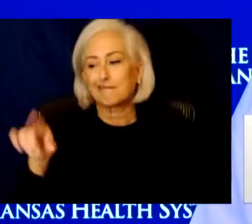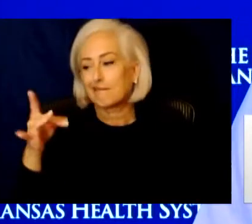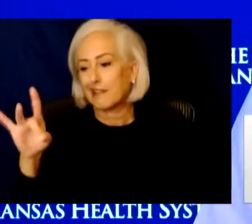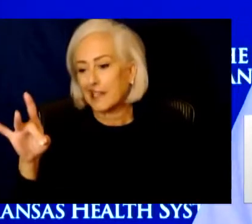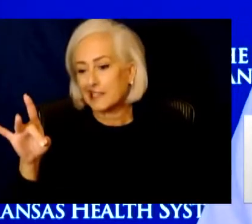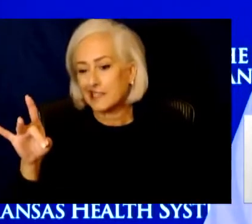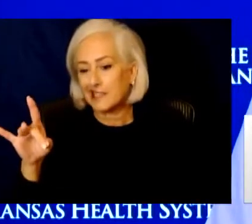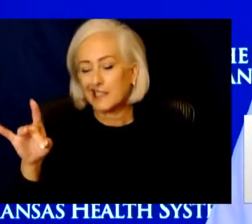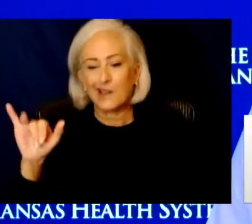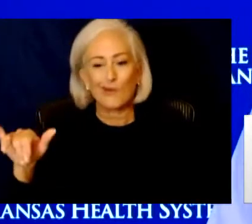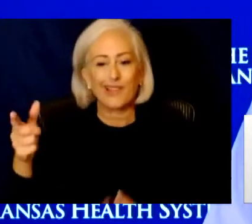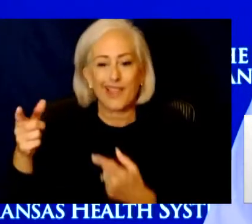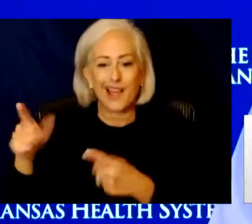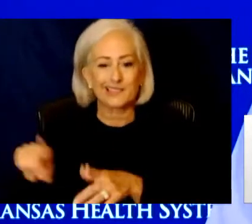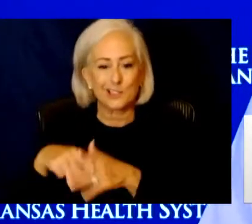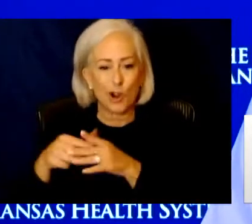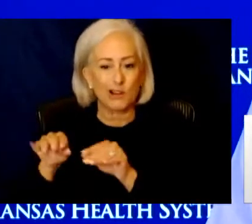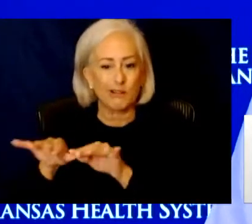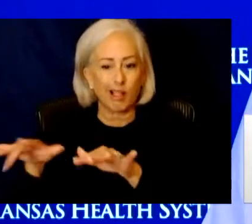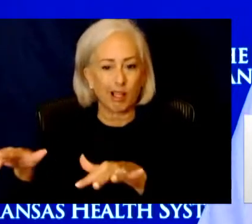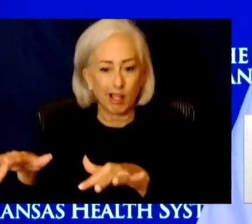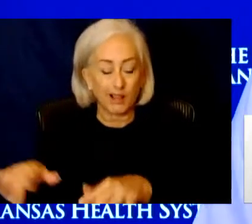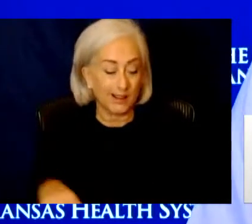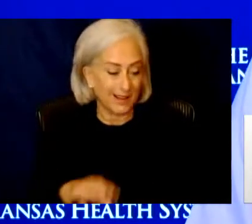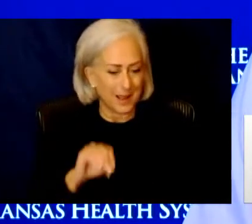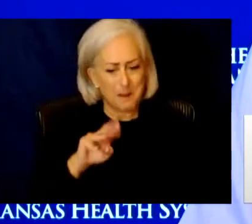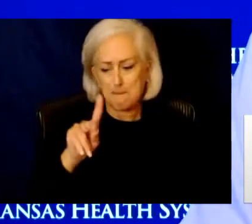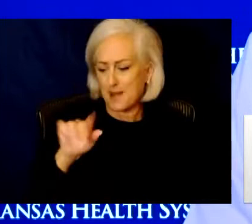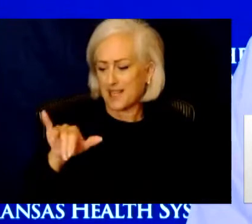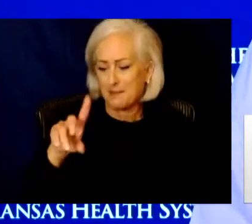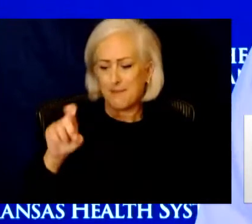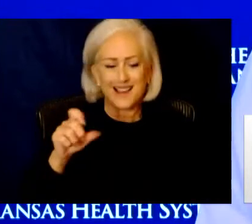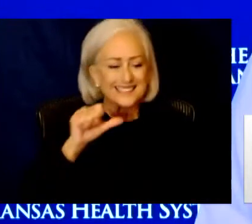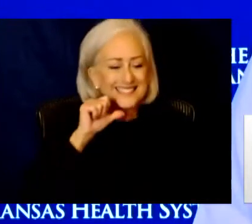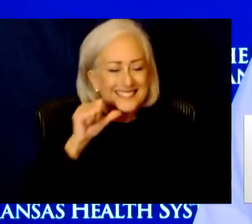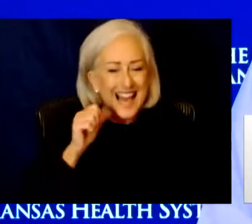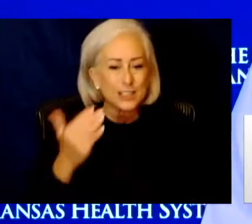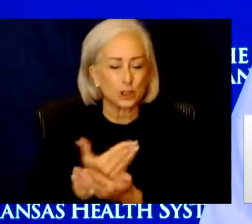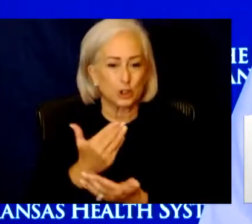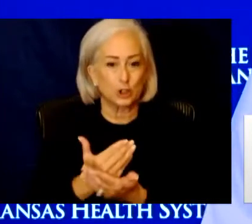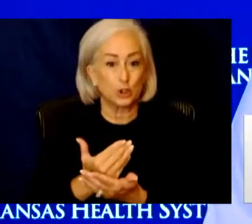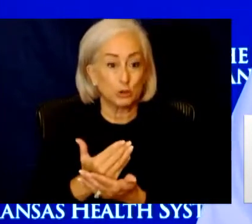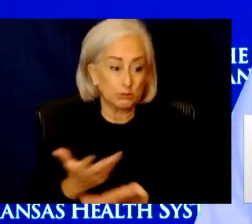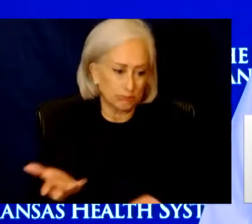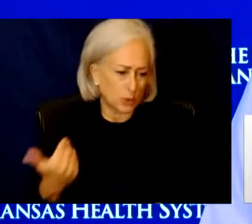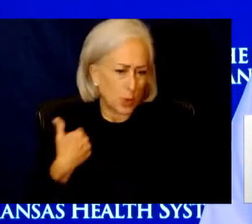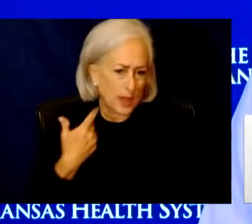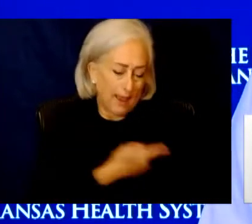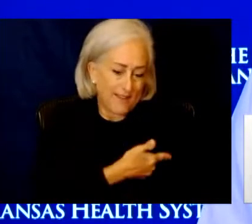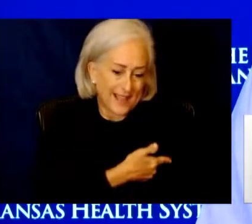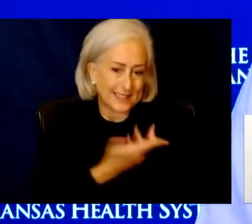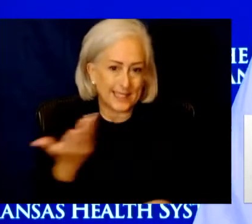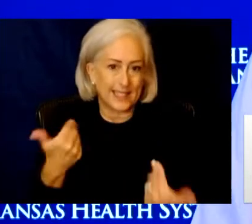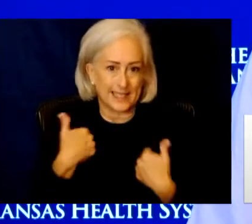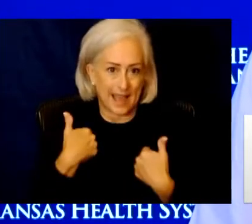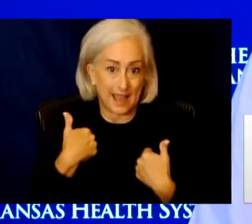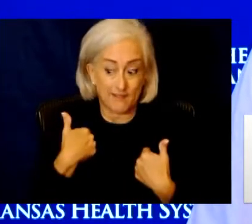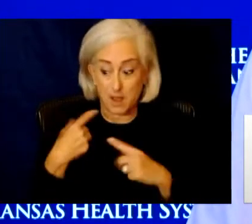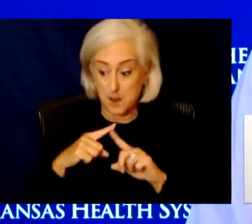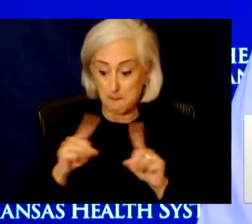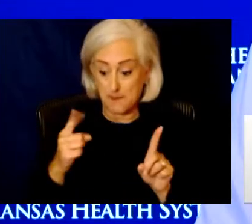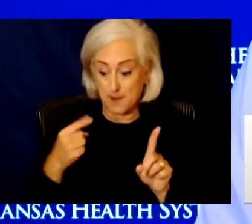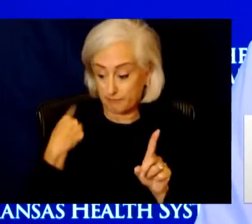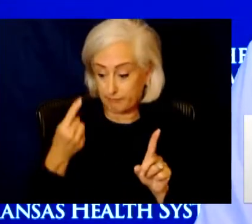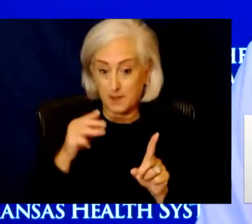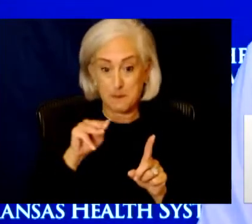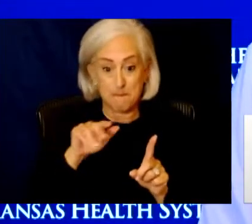new. There are vaccines to stop it. That hasn't been done. We know about, since May in the United States, we know that this has